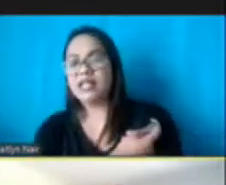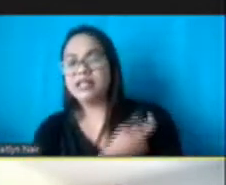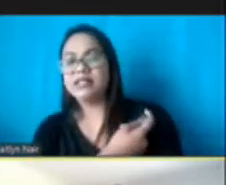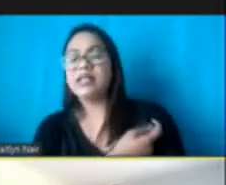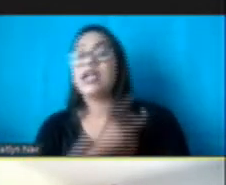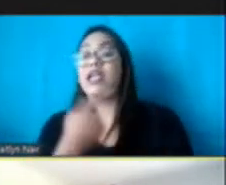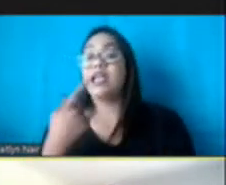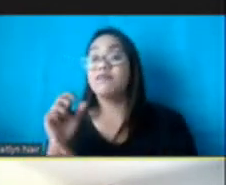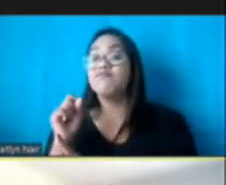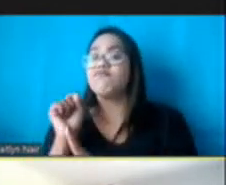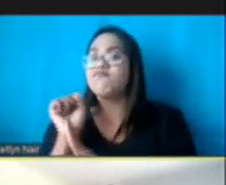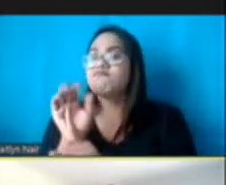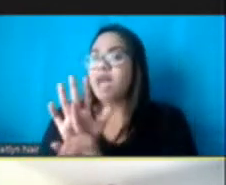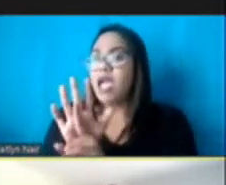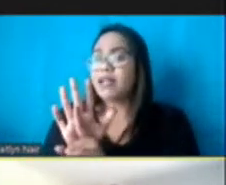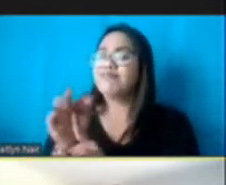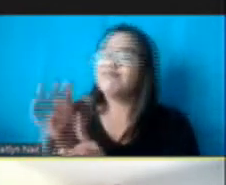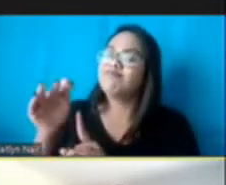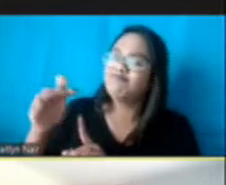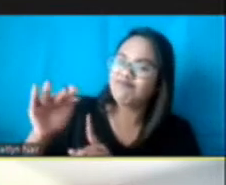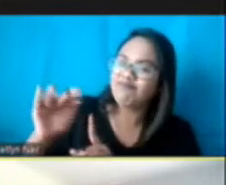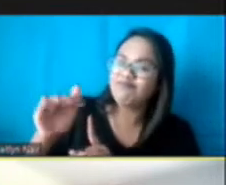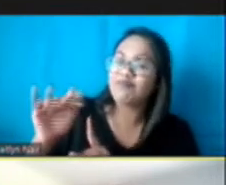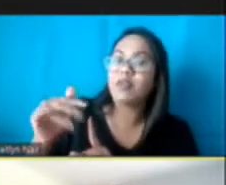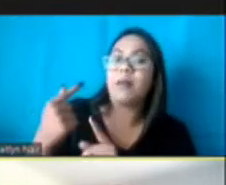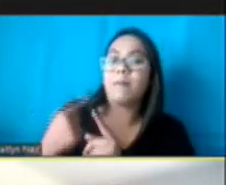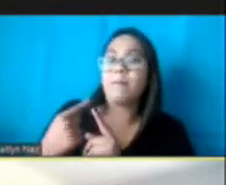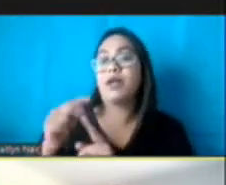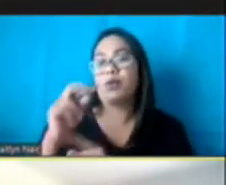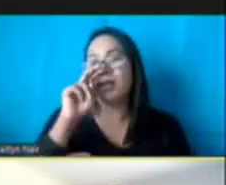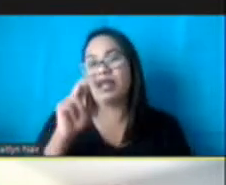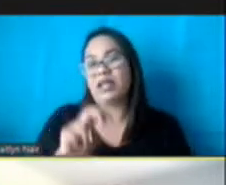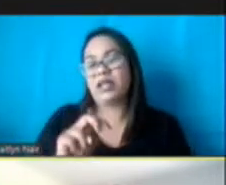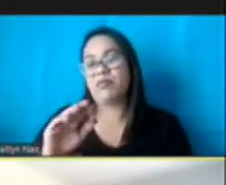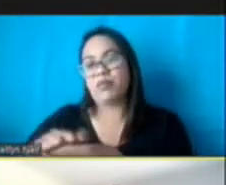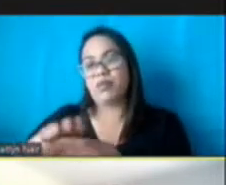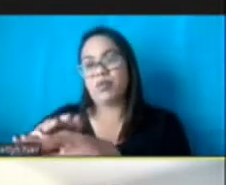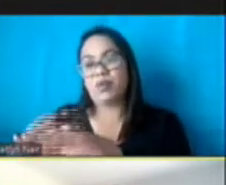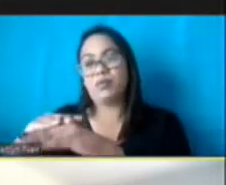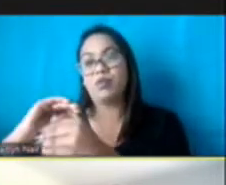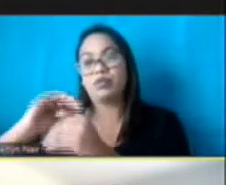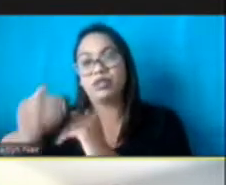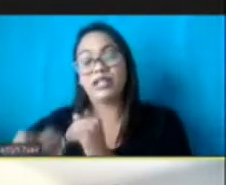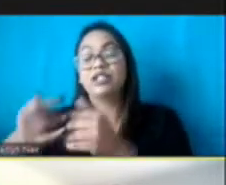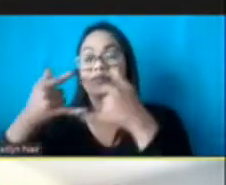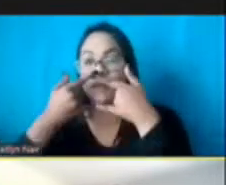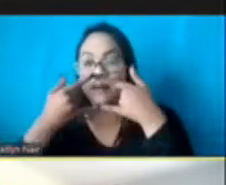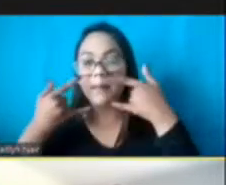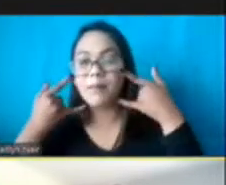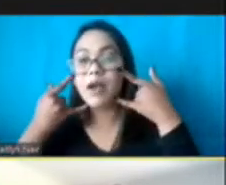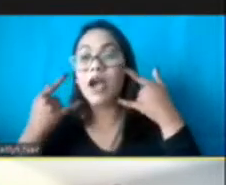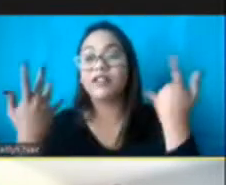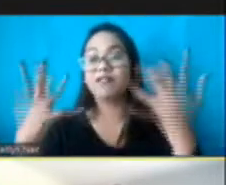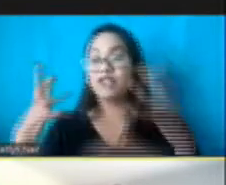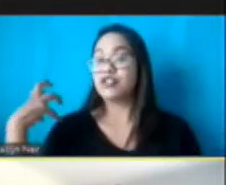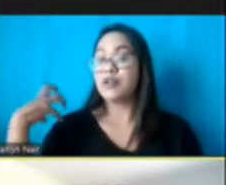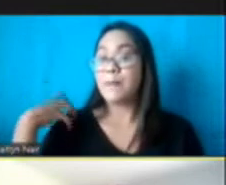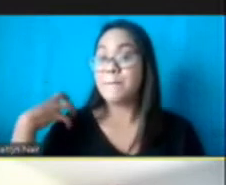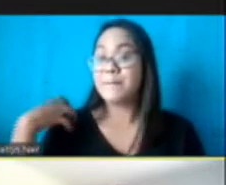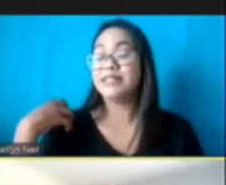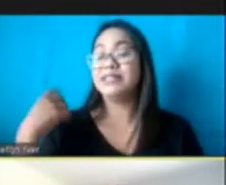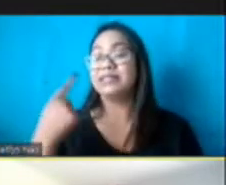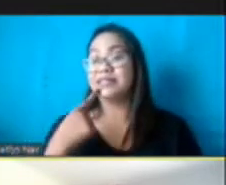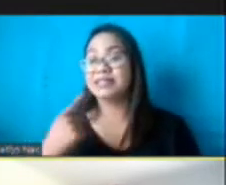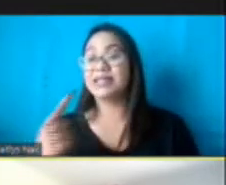may be reduced, but we would still expect to see protection against severe disease. And I think, as the Minister has highlighted, really to continue with the